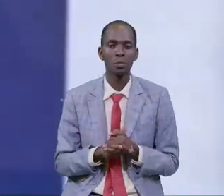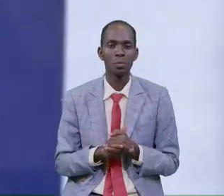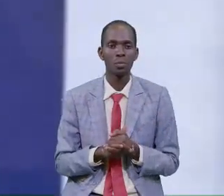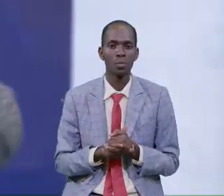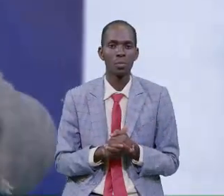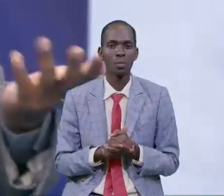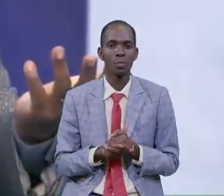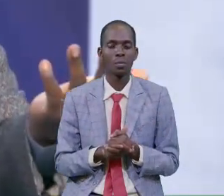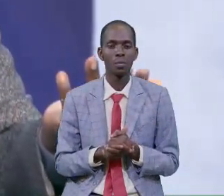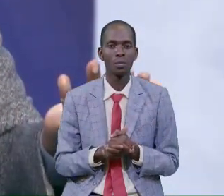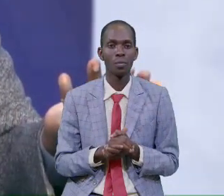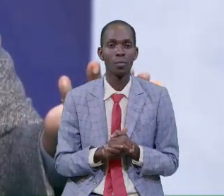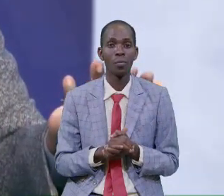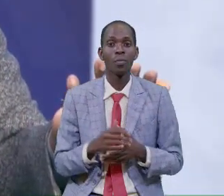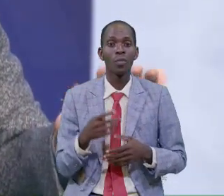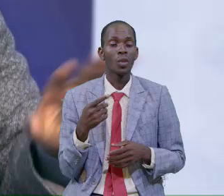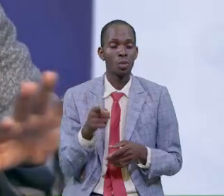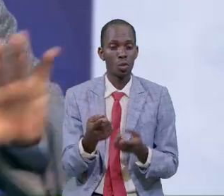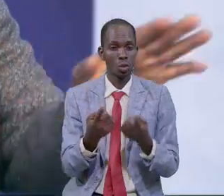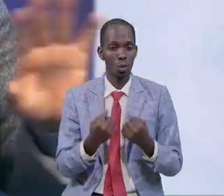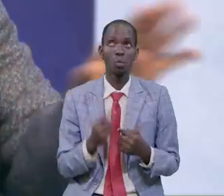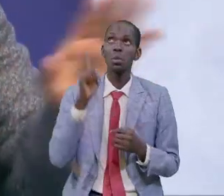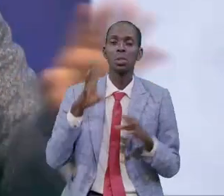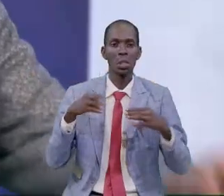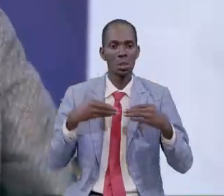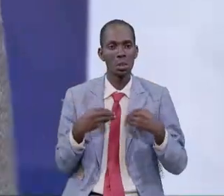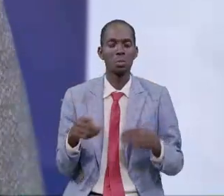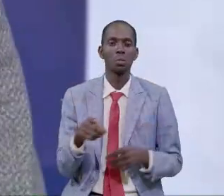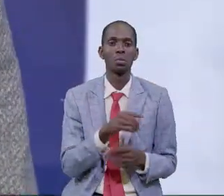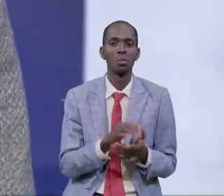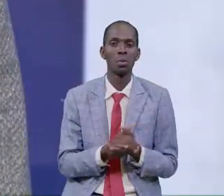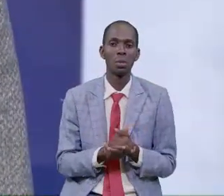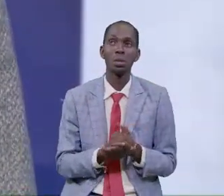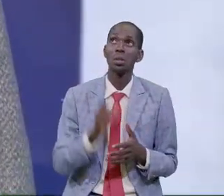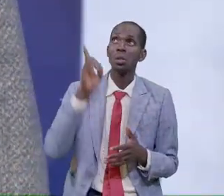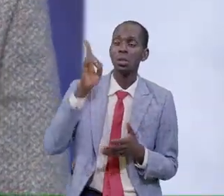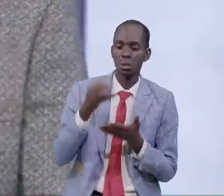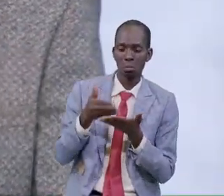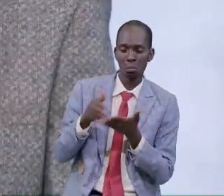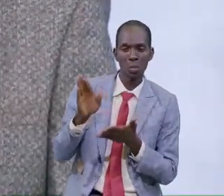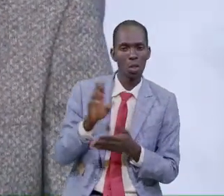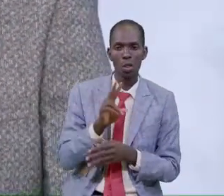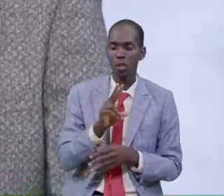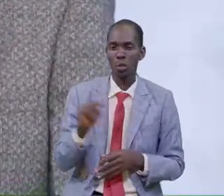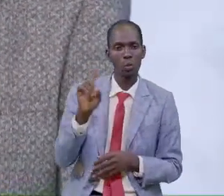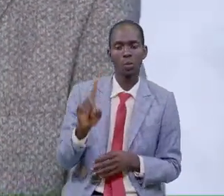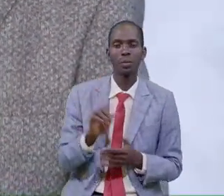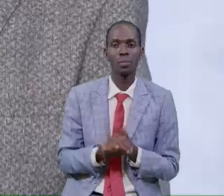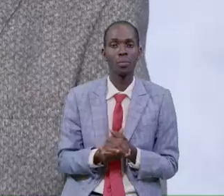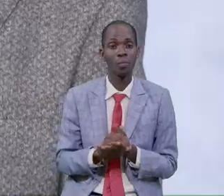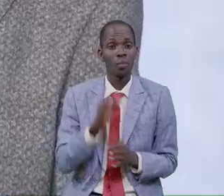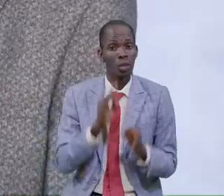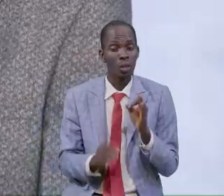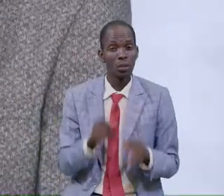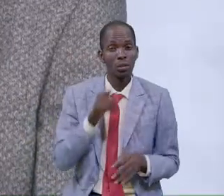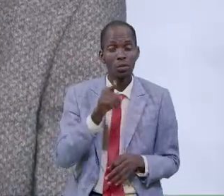You come, he receives you. He rejects nobody. If you were the only